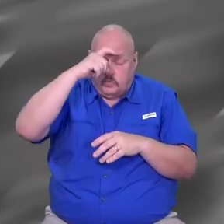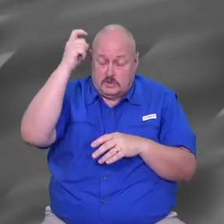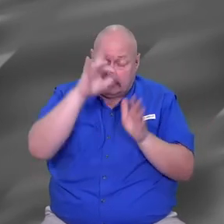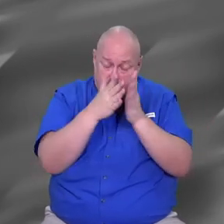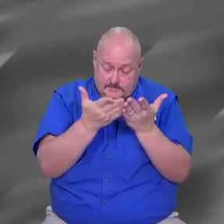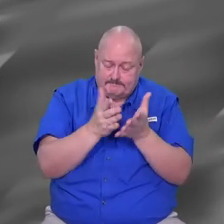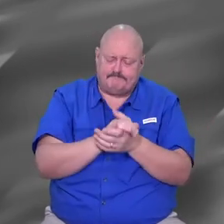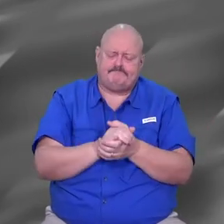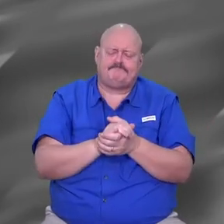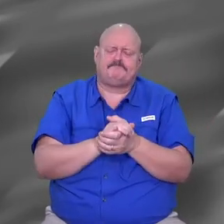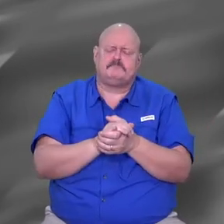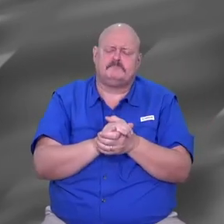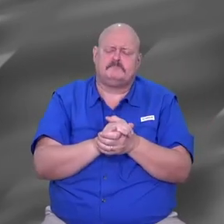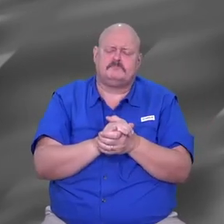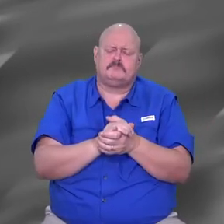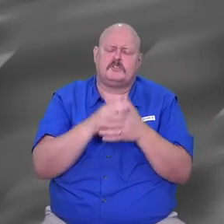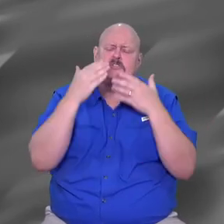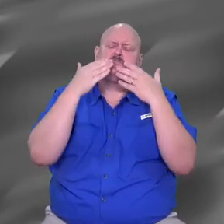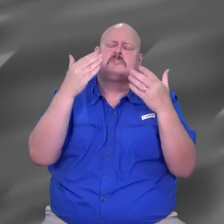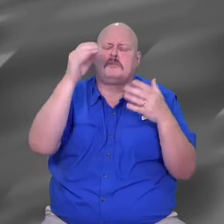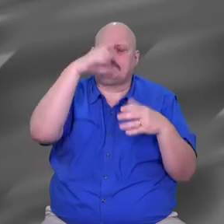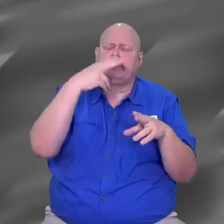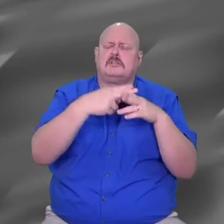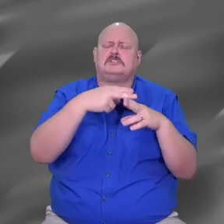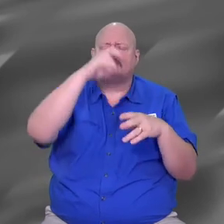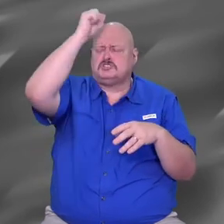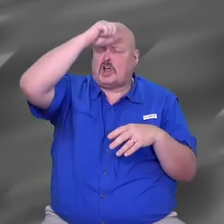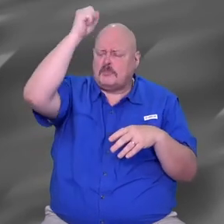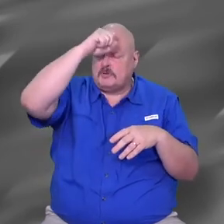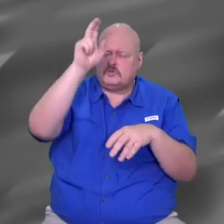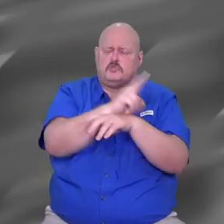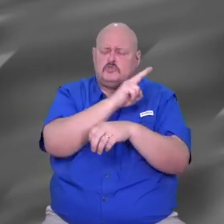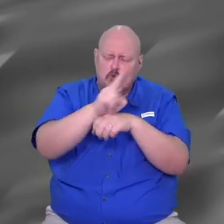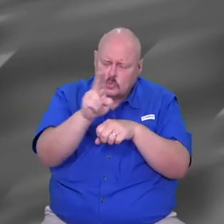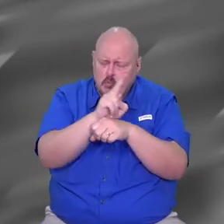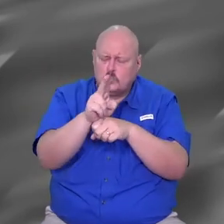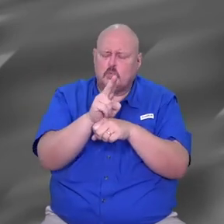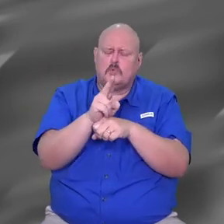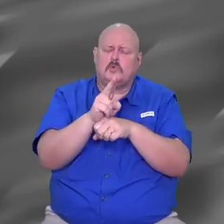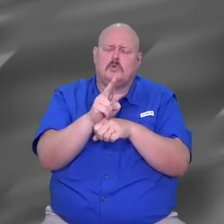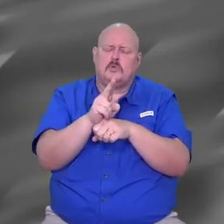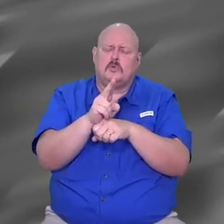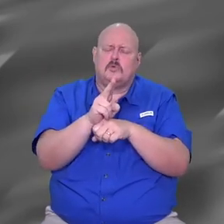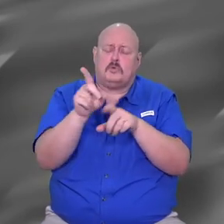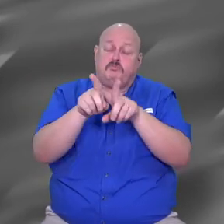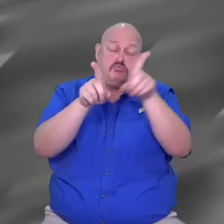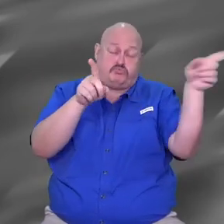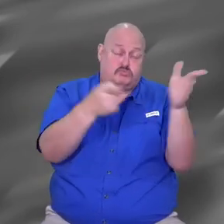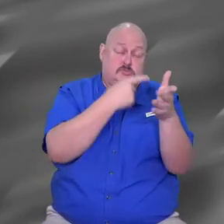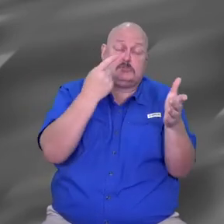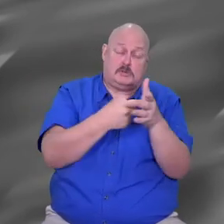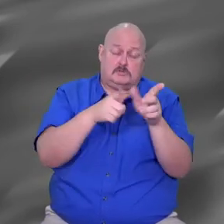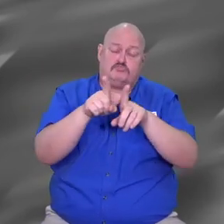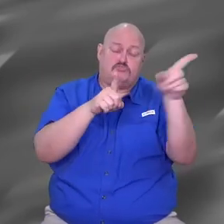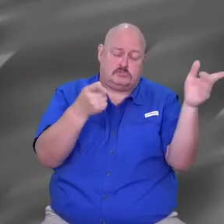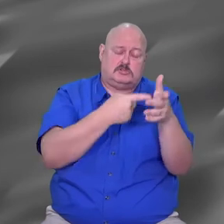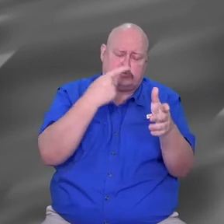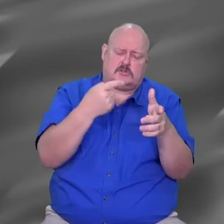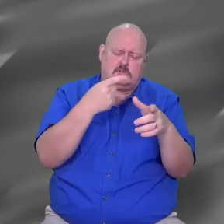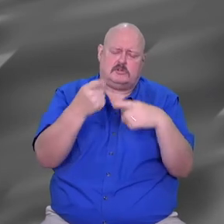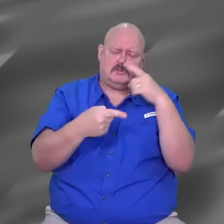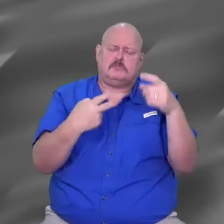word. God, thank you for a man by the name of Solomon who you used, who went wayward at times, strayed at times, fell into